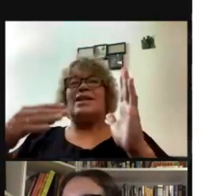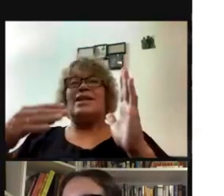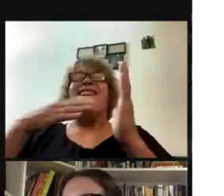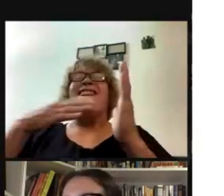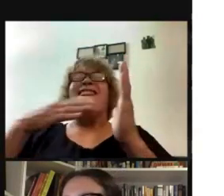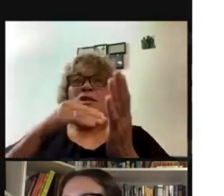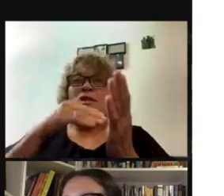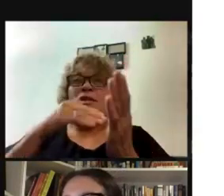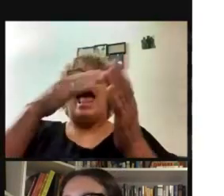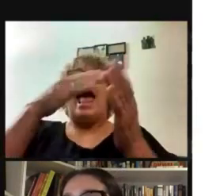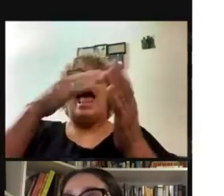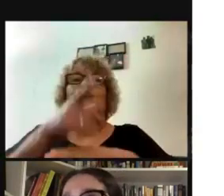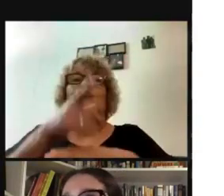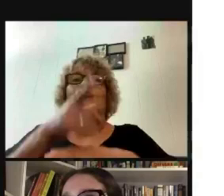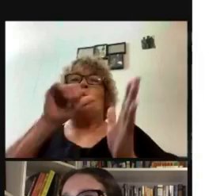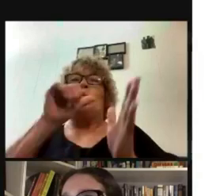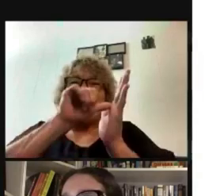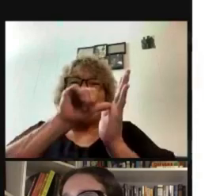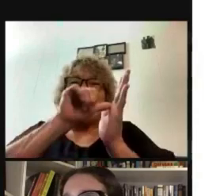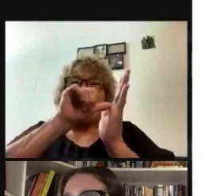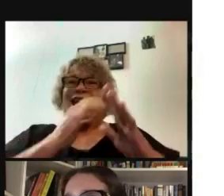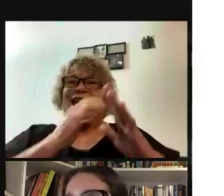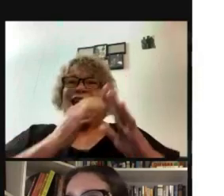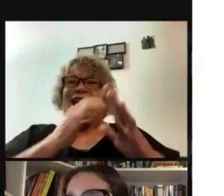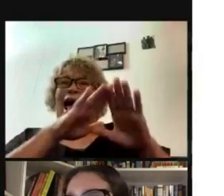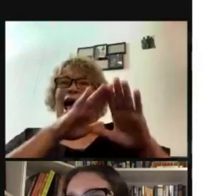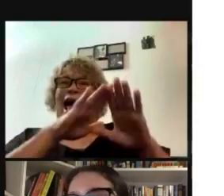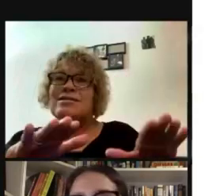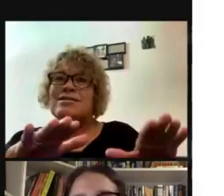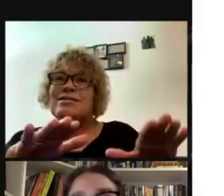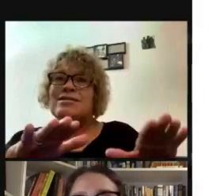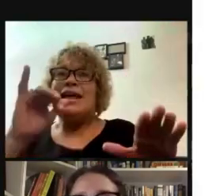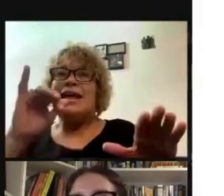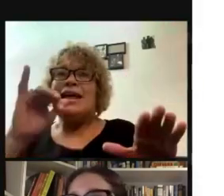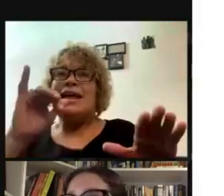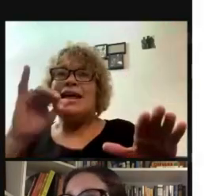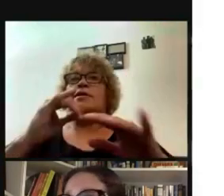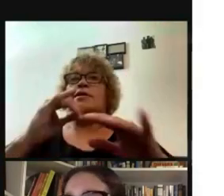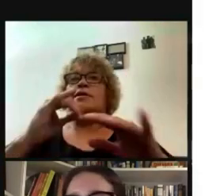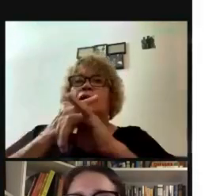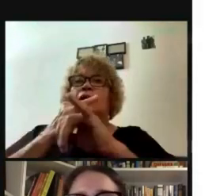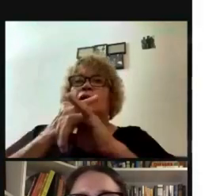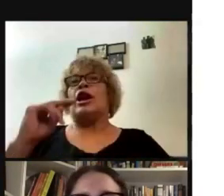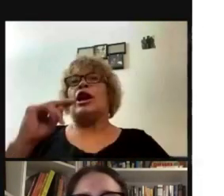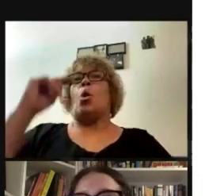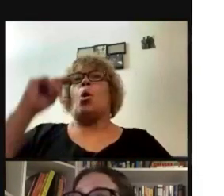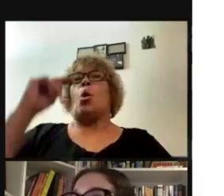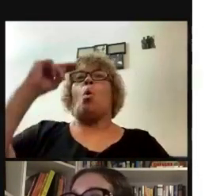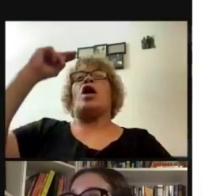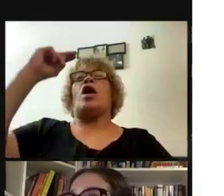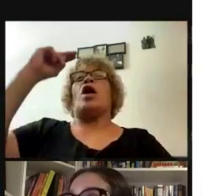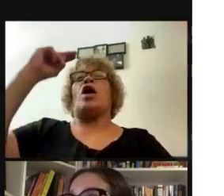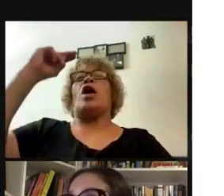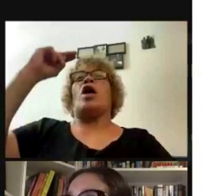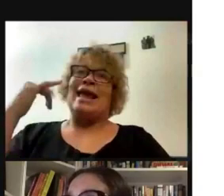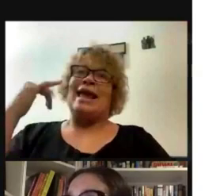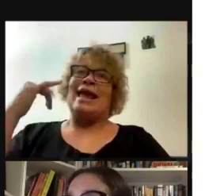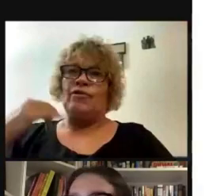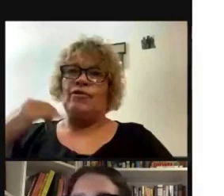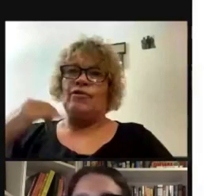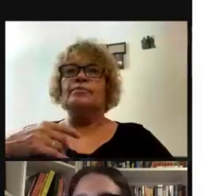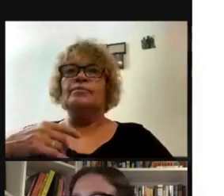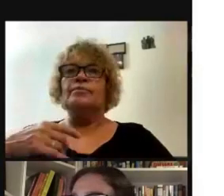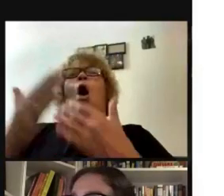in Sonoma, which was an institution in Northern California. Almost 10